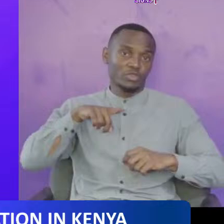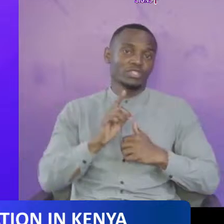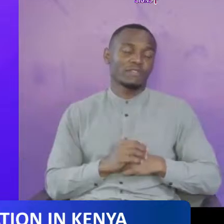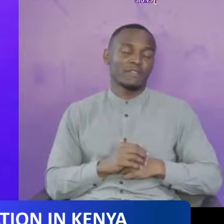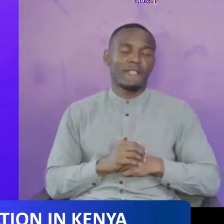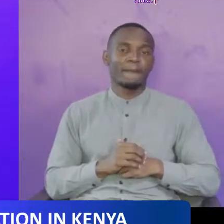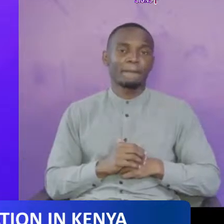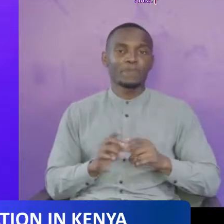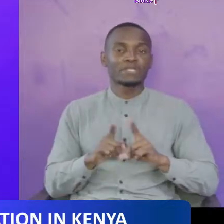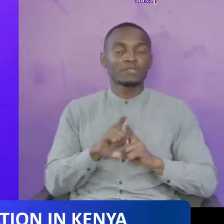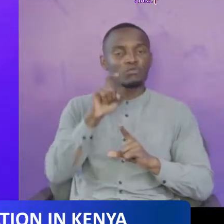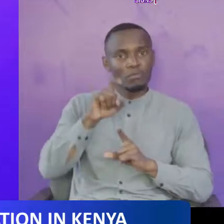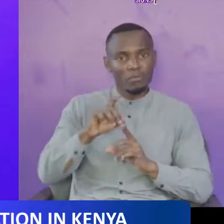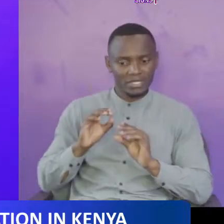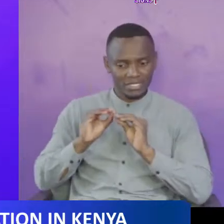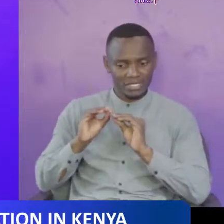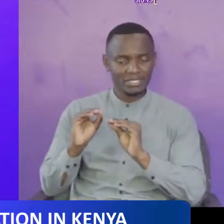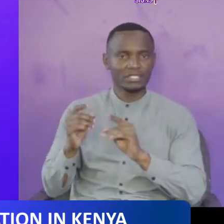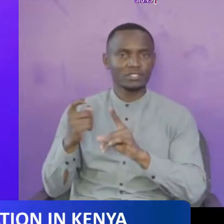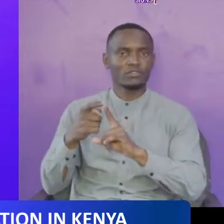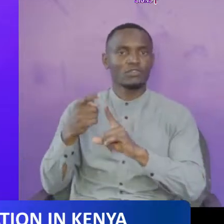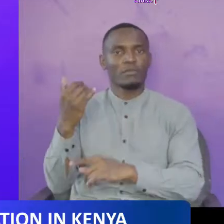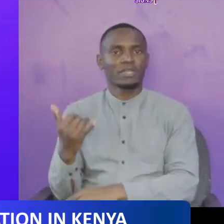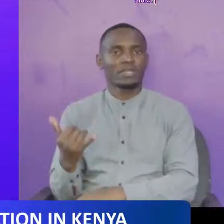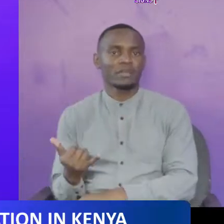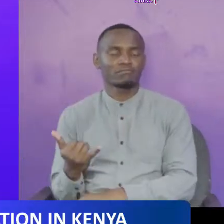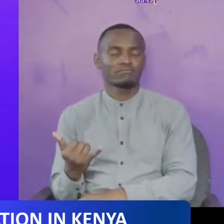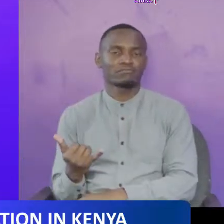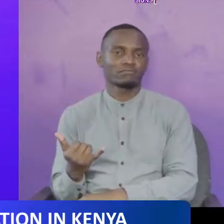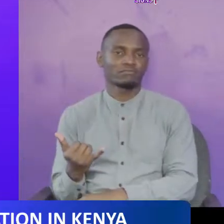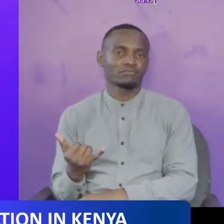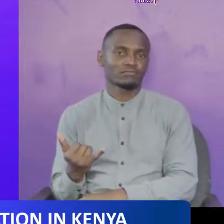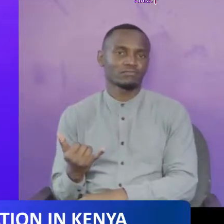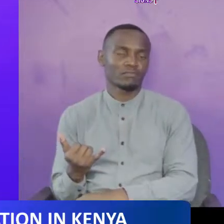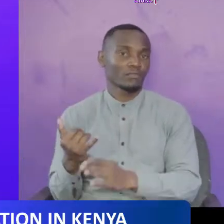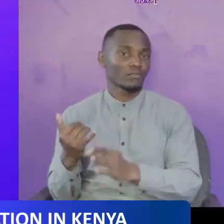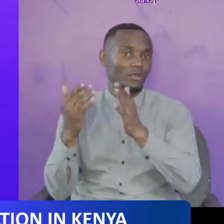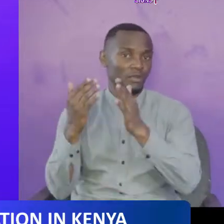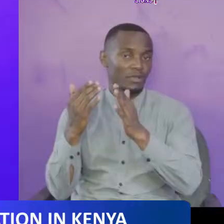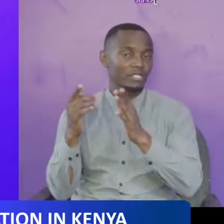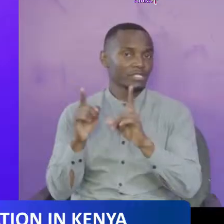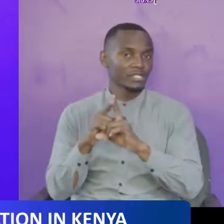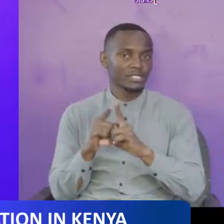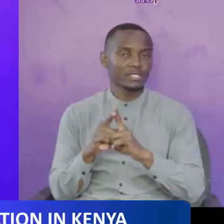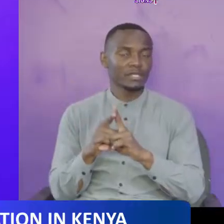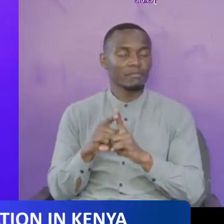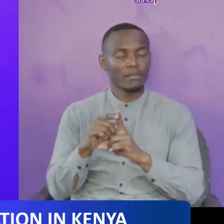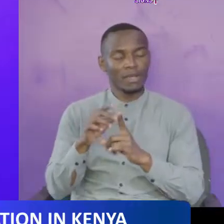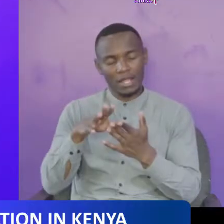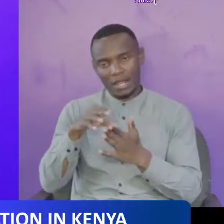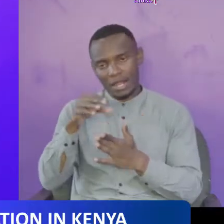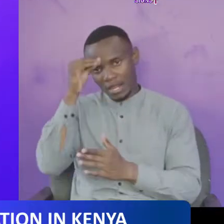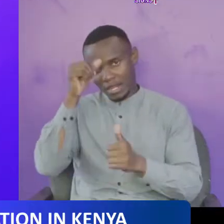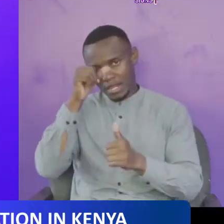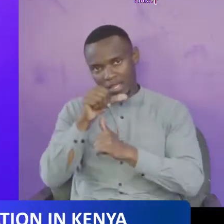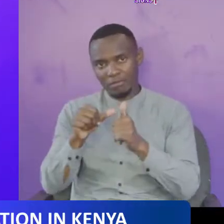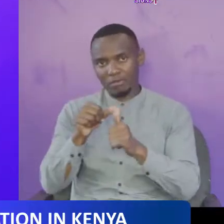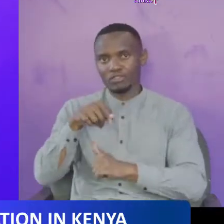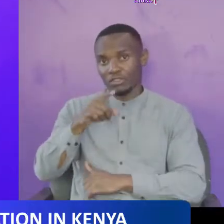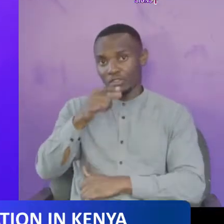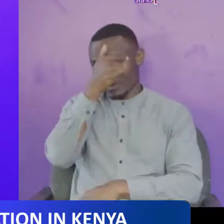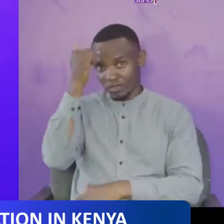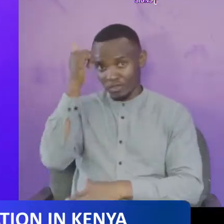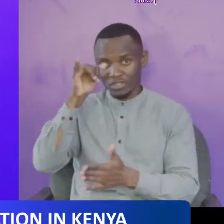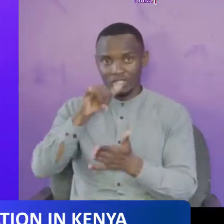from a young age. Have a meeting with yourself, young person, and just discover who you are, because that will help you to have